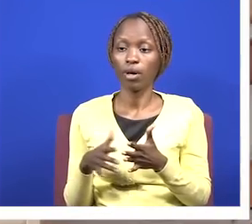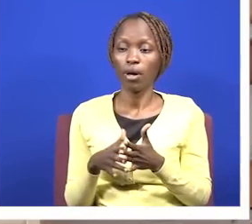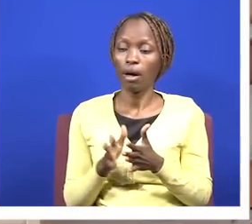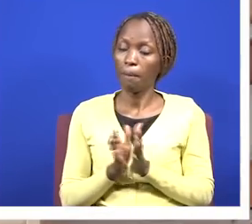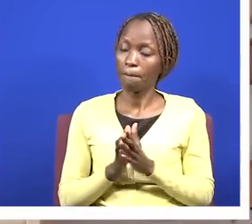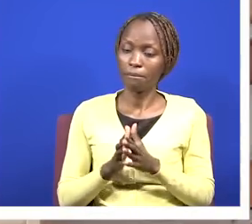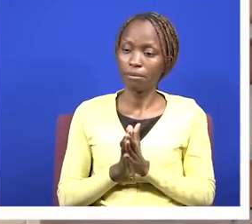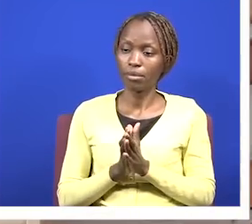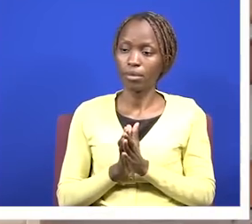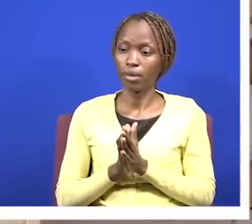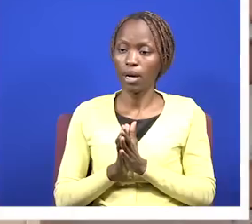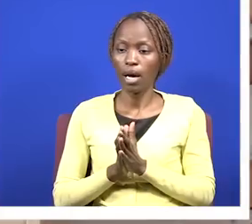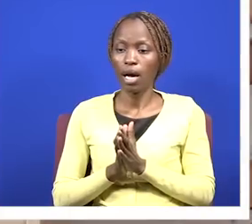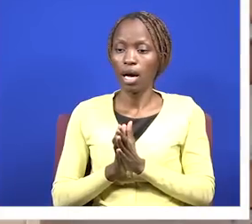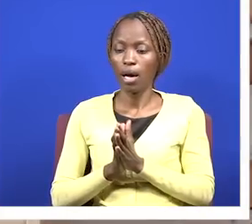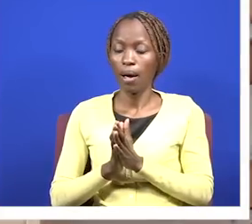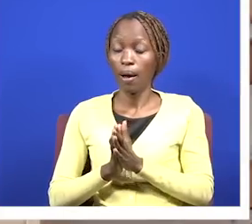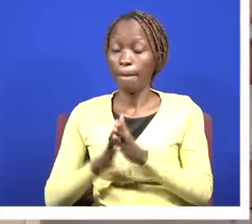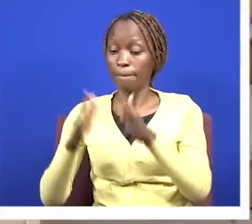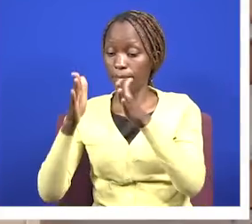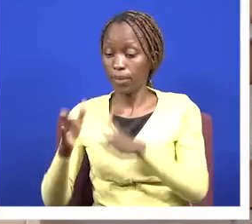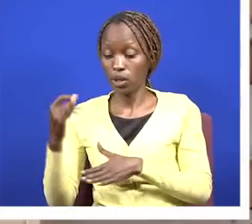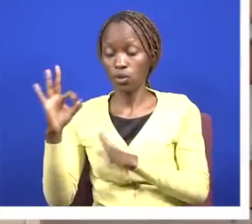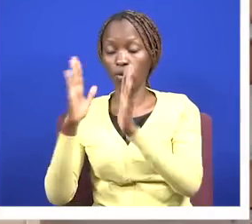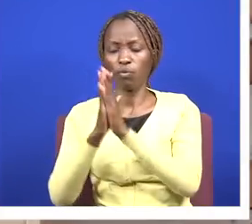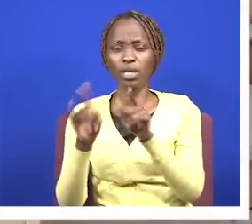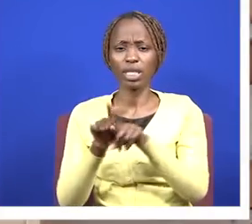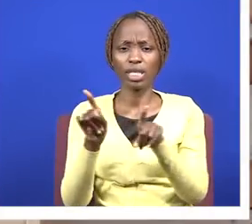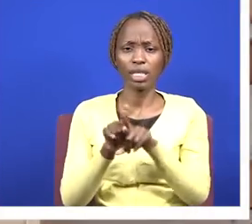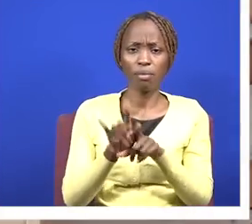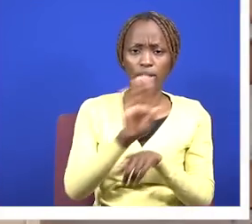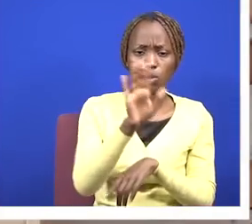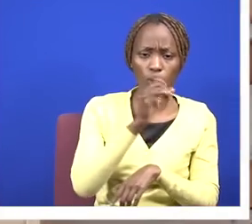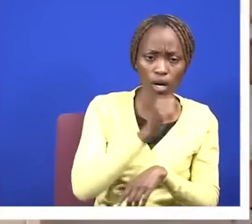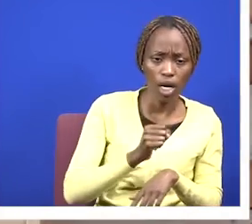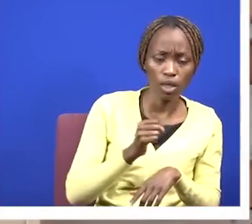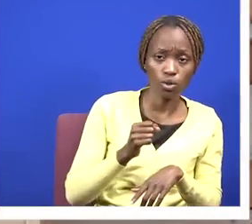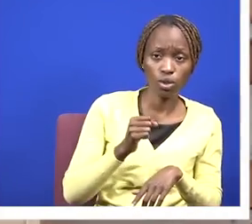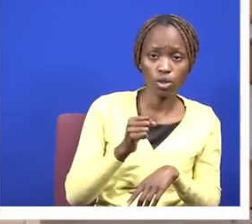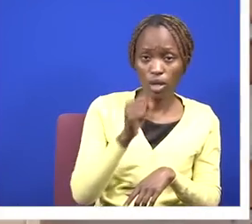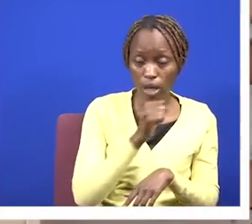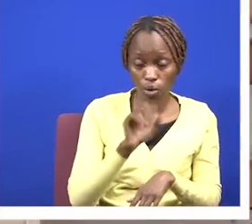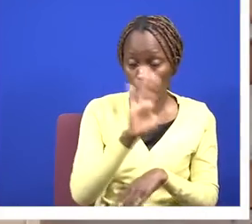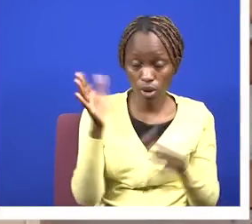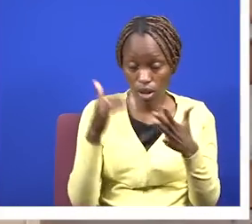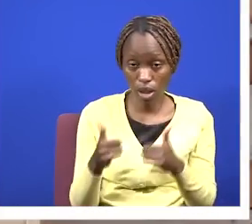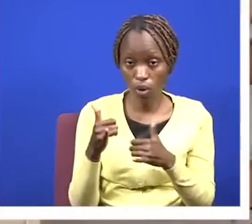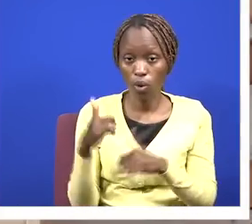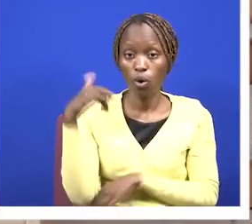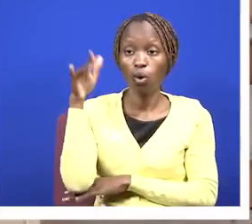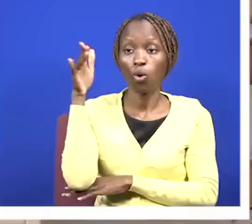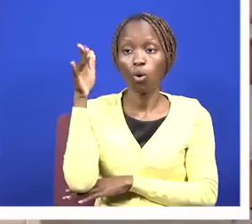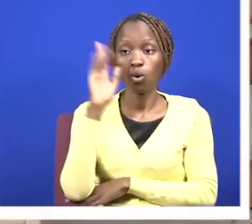man of prayer. Even at your age, as where you are right now, God